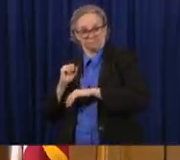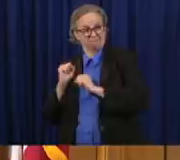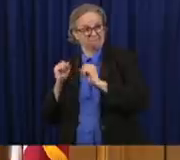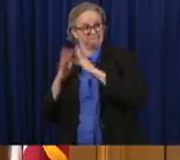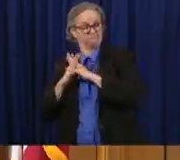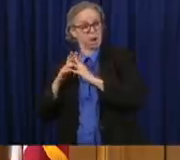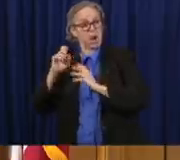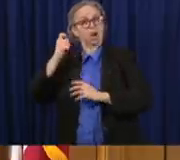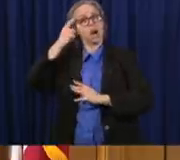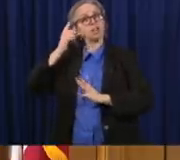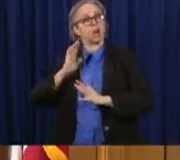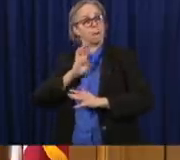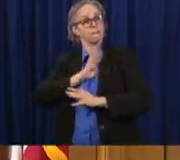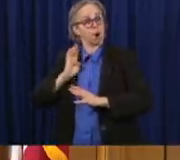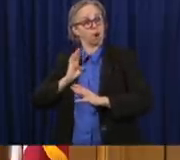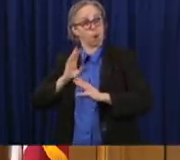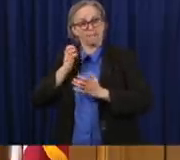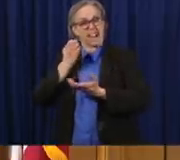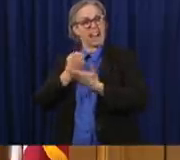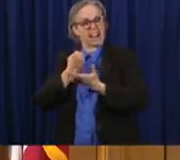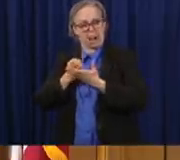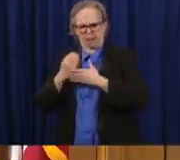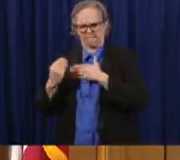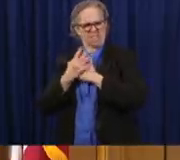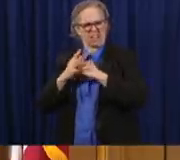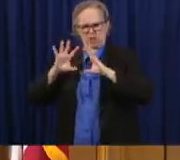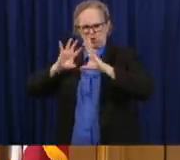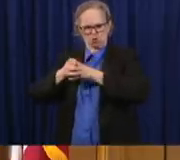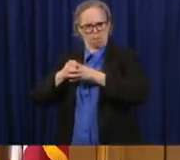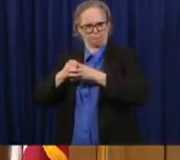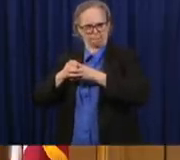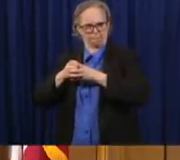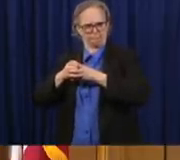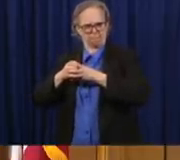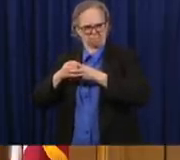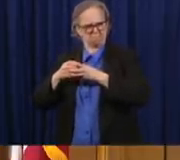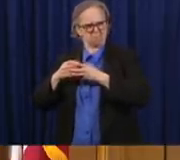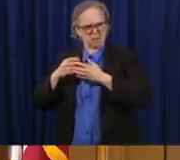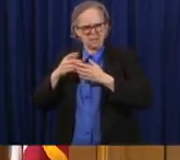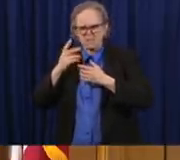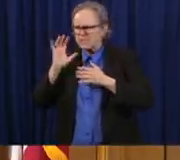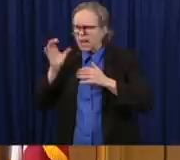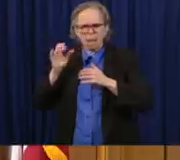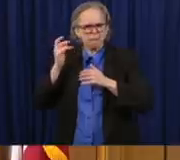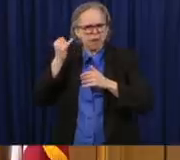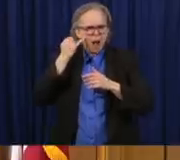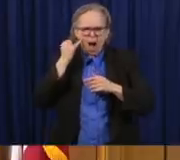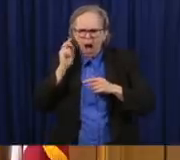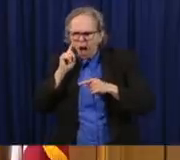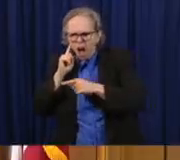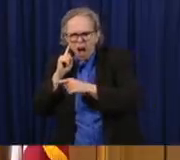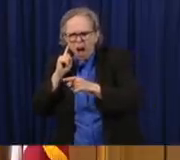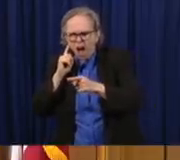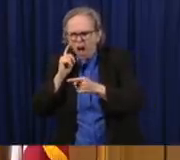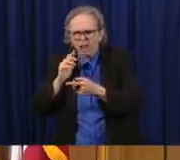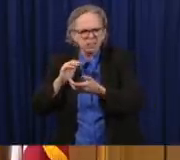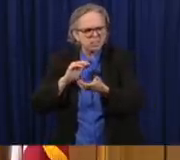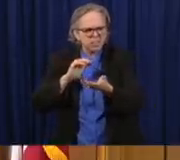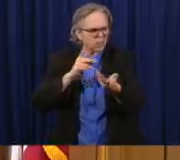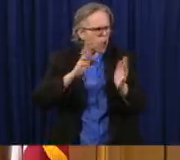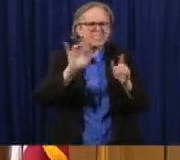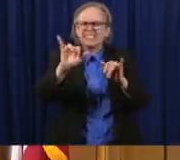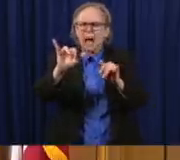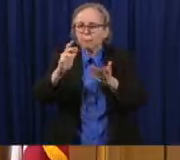Just as I looked to the medical community to give us help, give us advice, and we still do